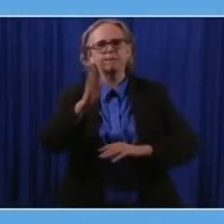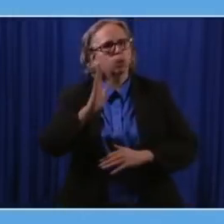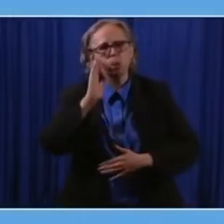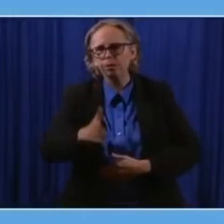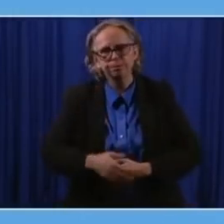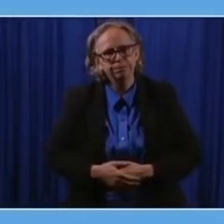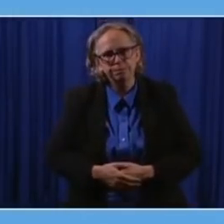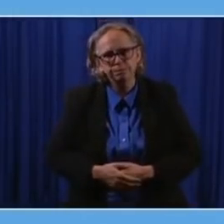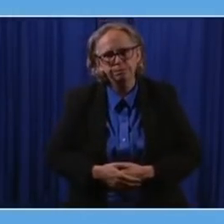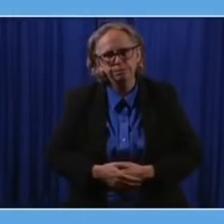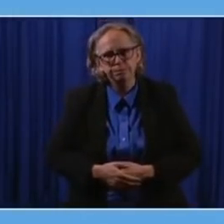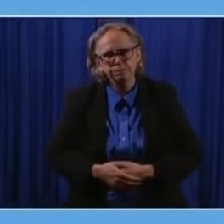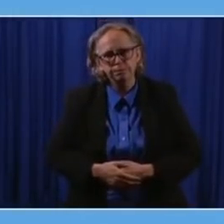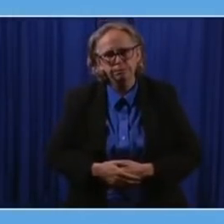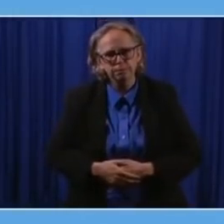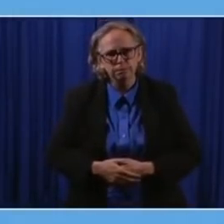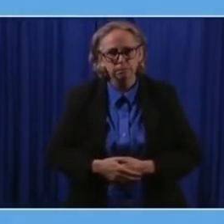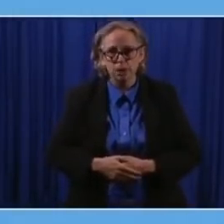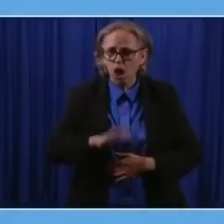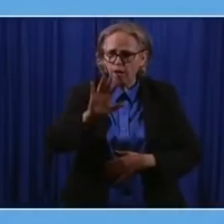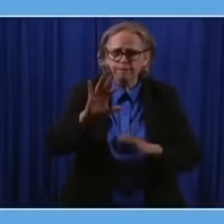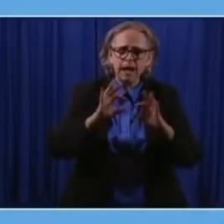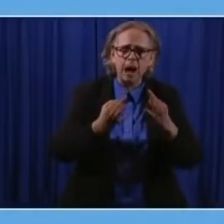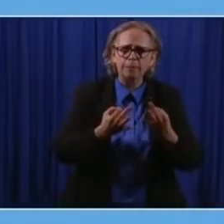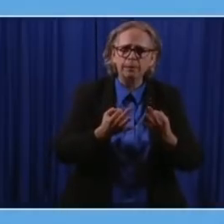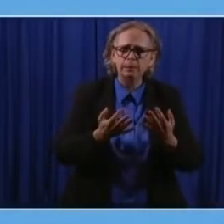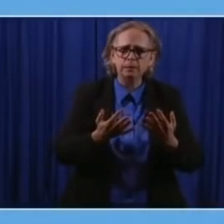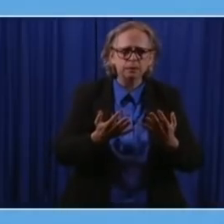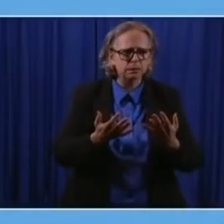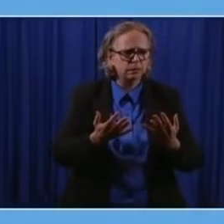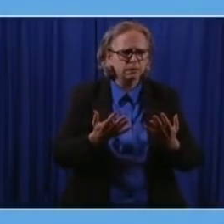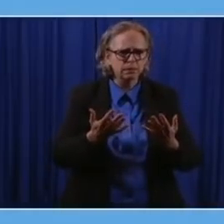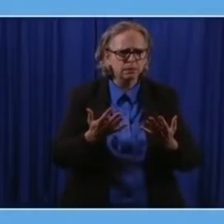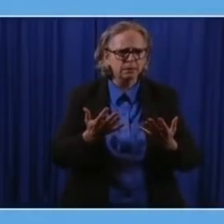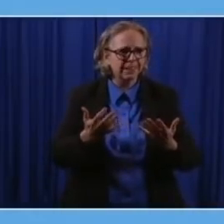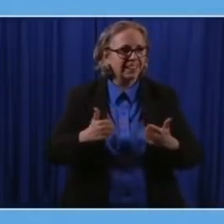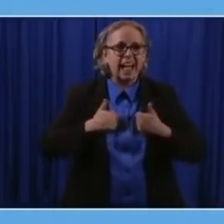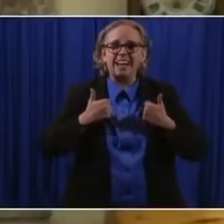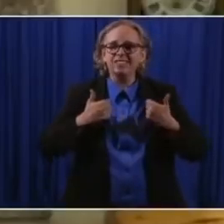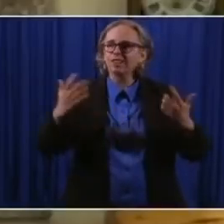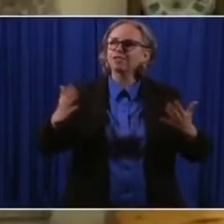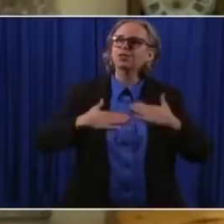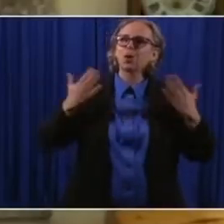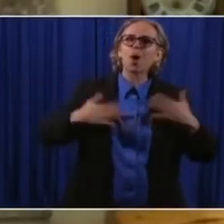She and her family are robbed of all the incredible joys that life has to offer.